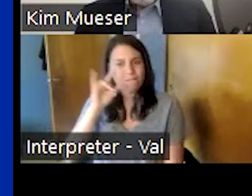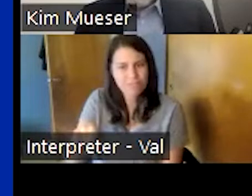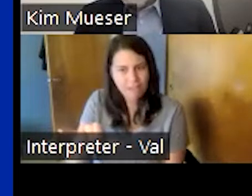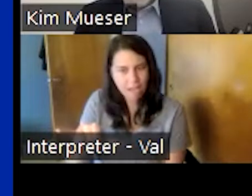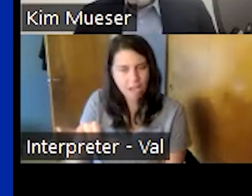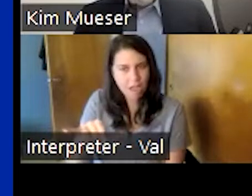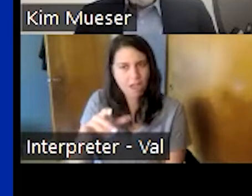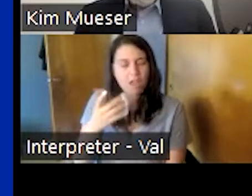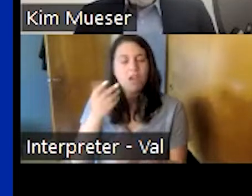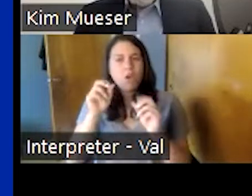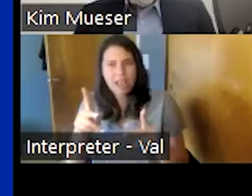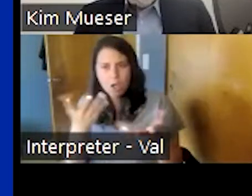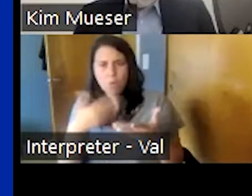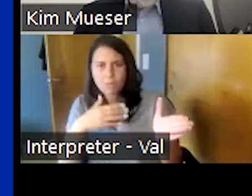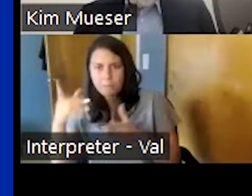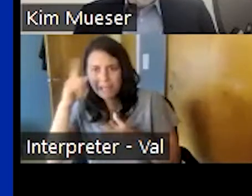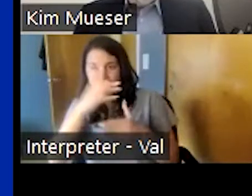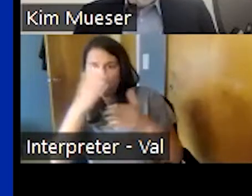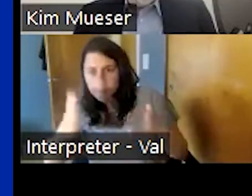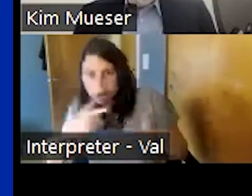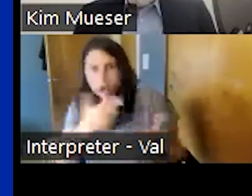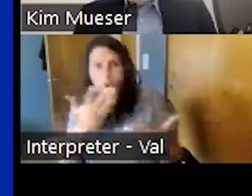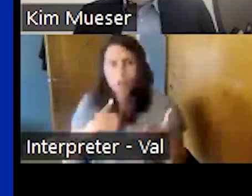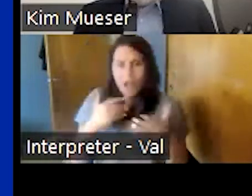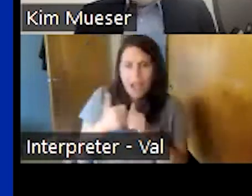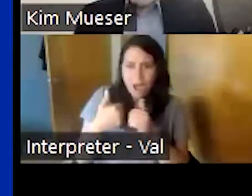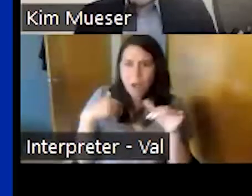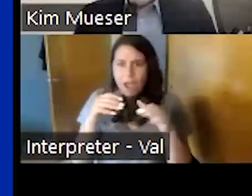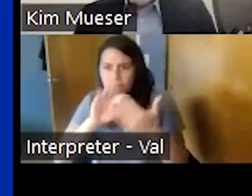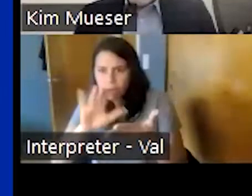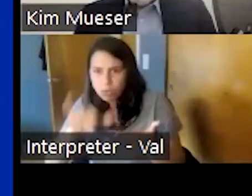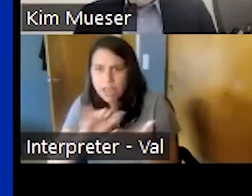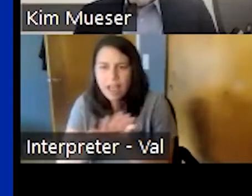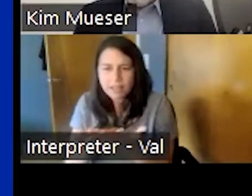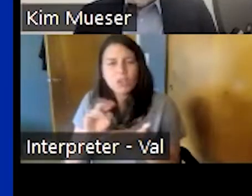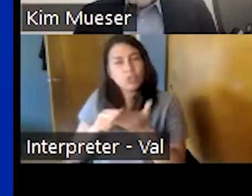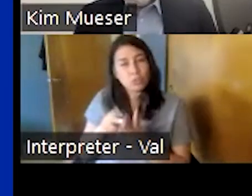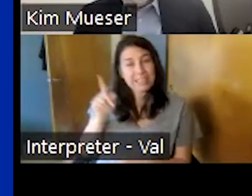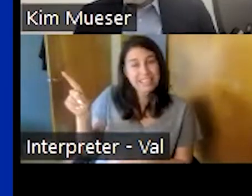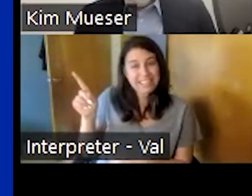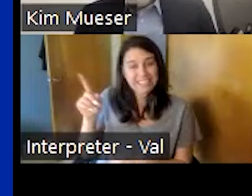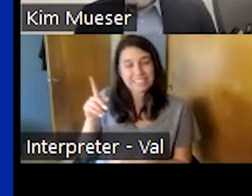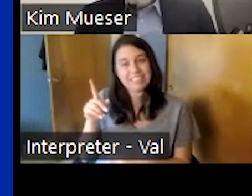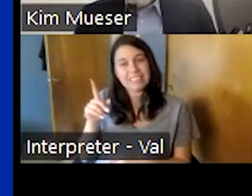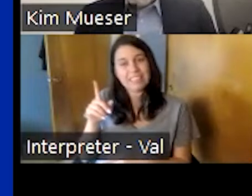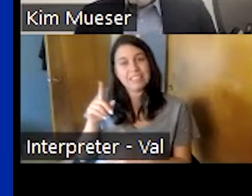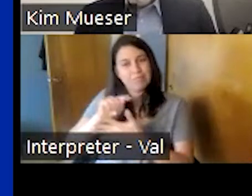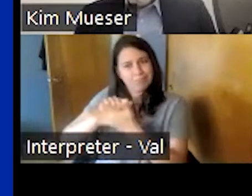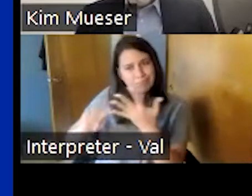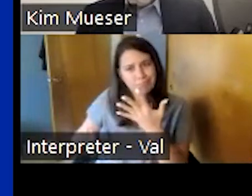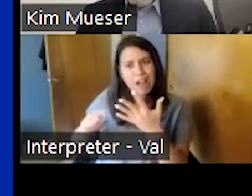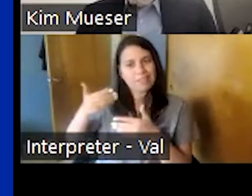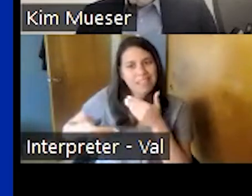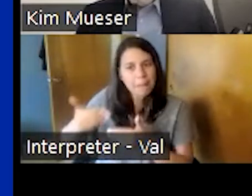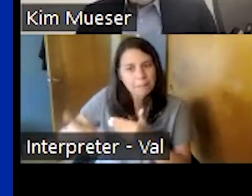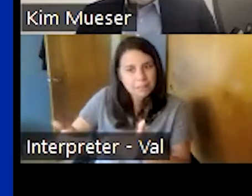the partner, or whatever. So I think that the richness of the cognitive restructuring approach, the 5 steps of cognitive